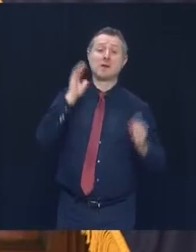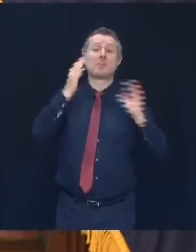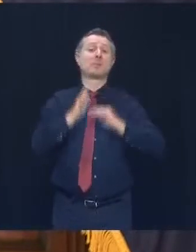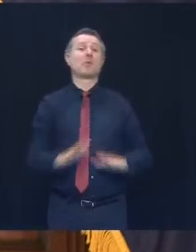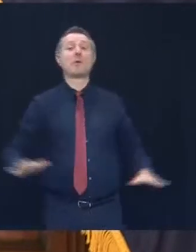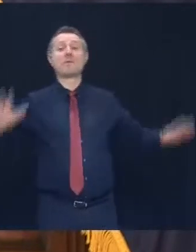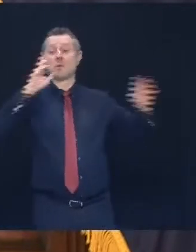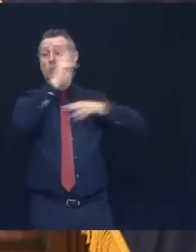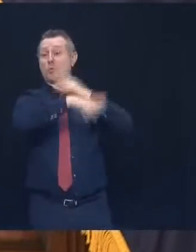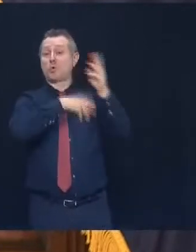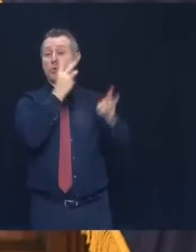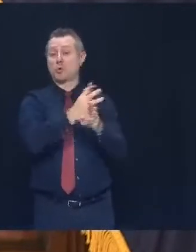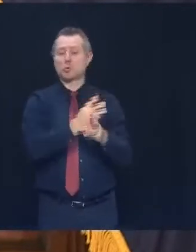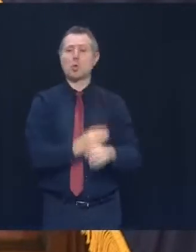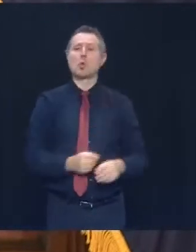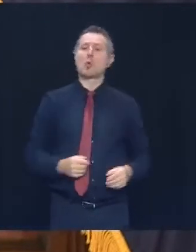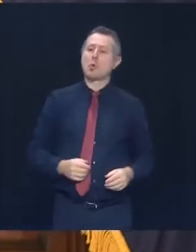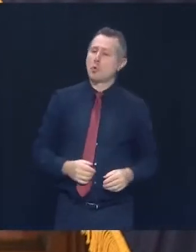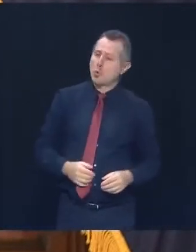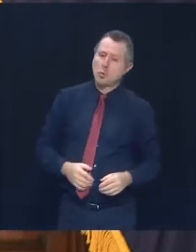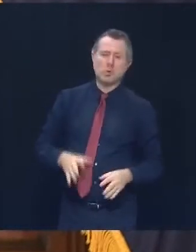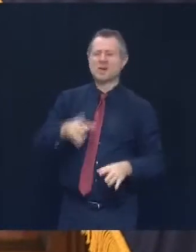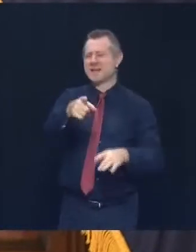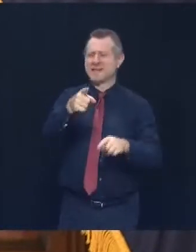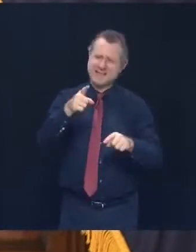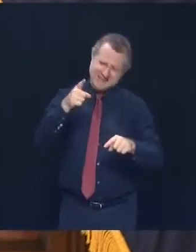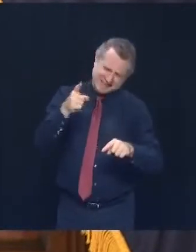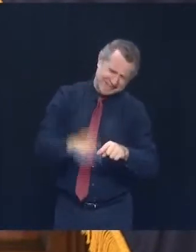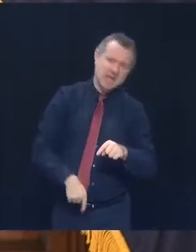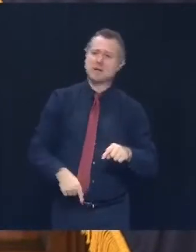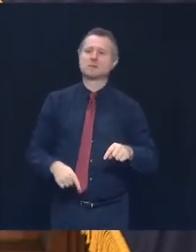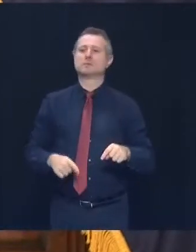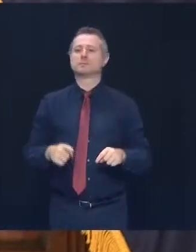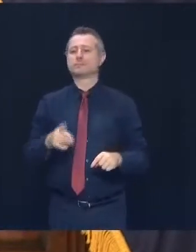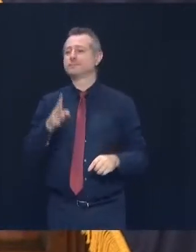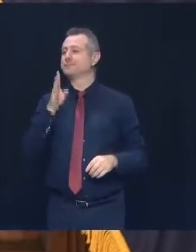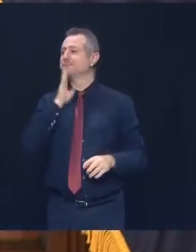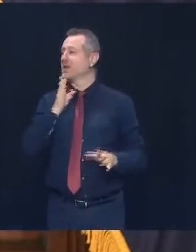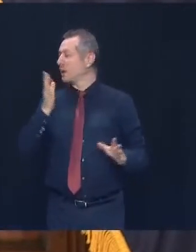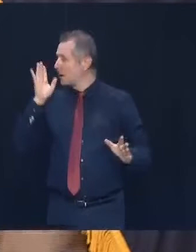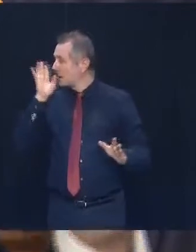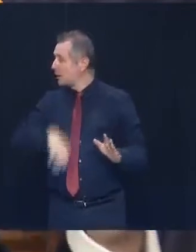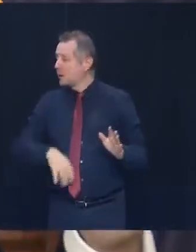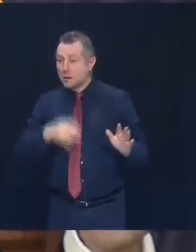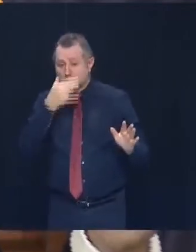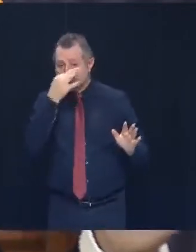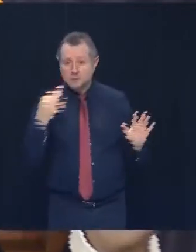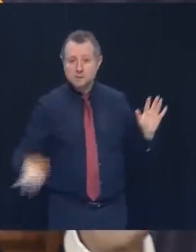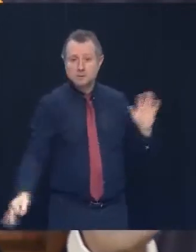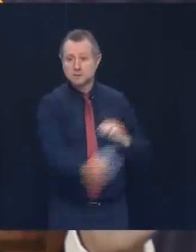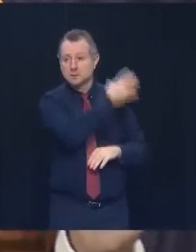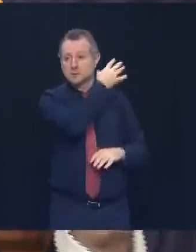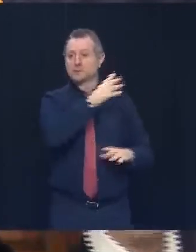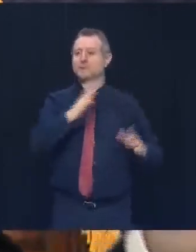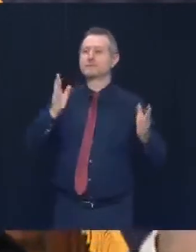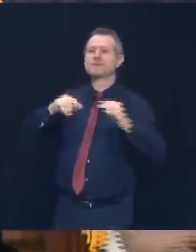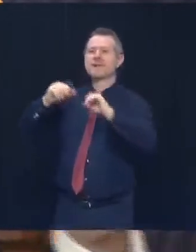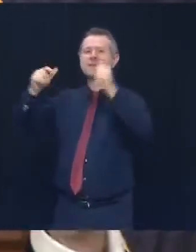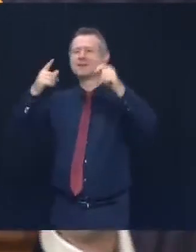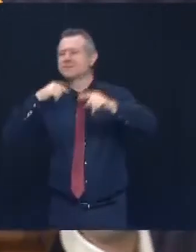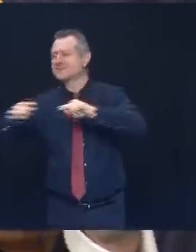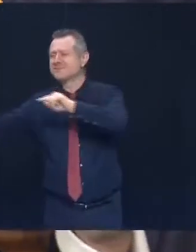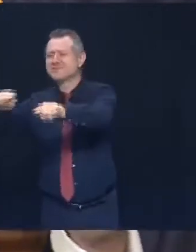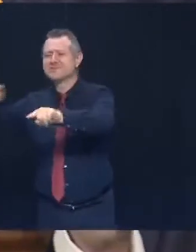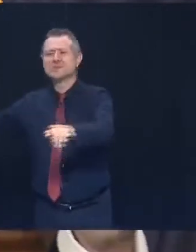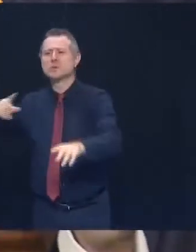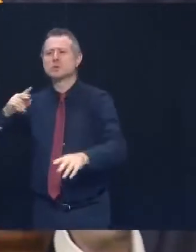You cannot dismiss reality and the world, right? You know we have New Jersey,